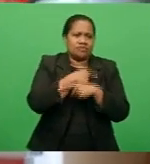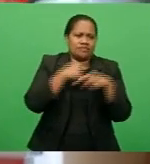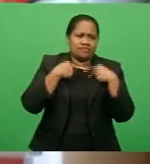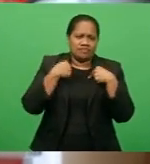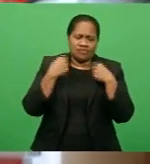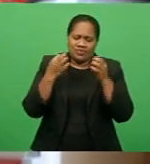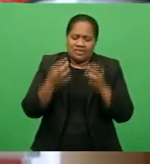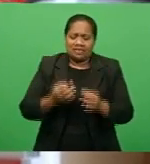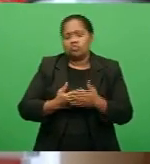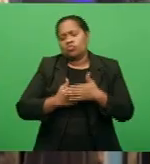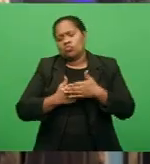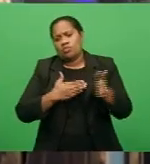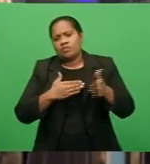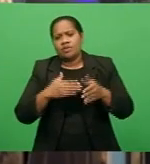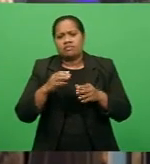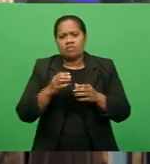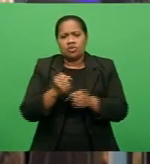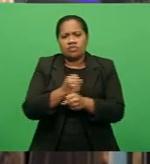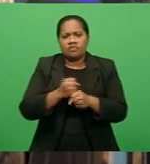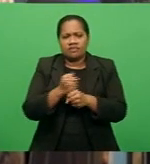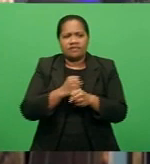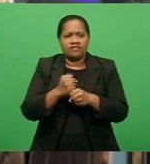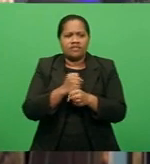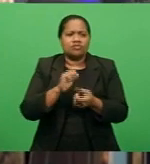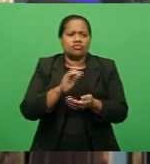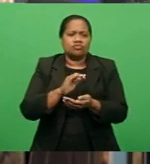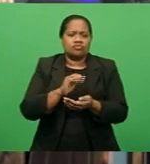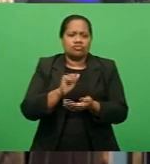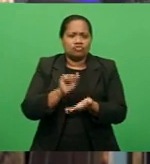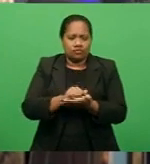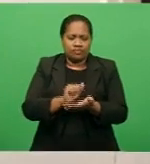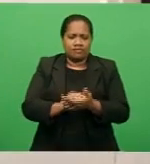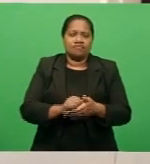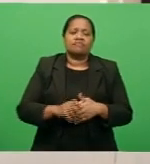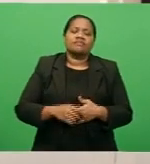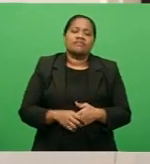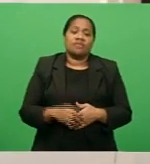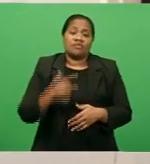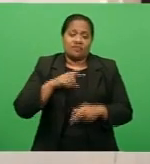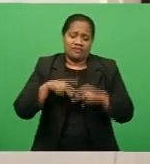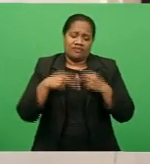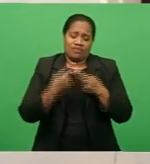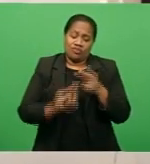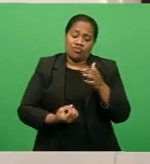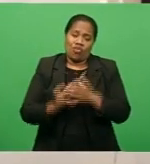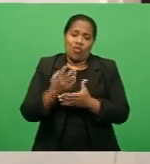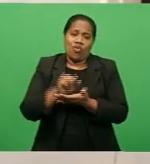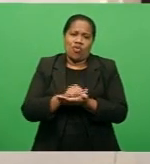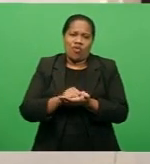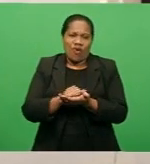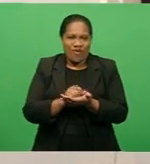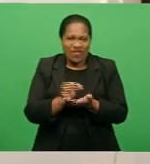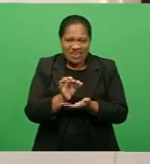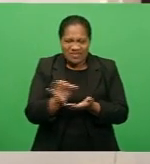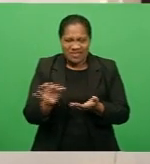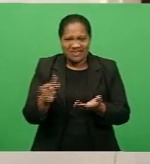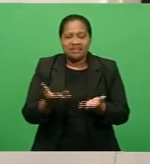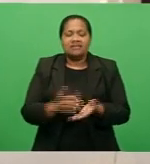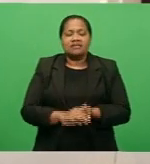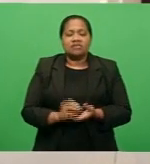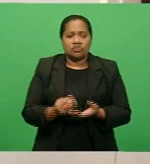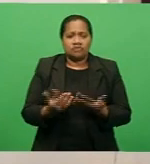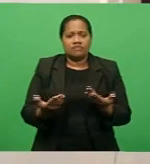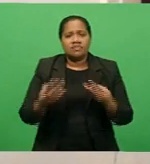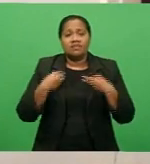coffee shop since his family grows coffee beans. And now I focused on the business side because both my parents are business people, so